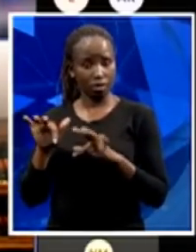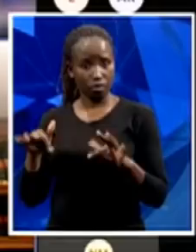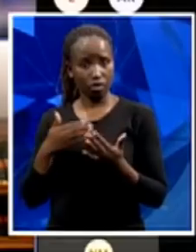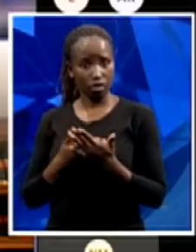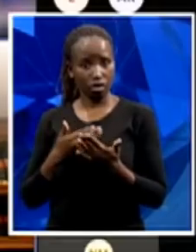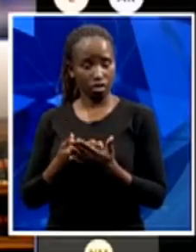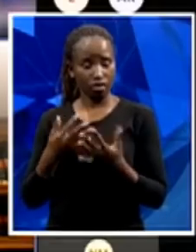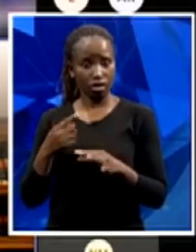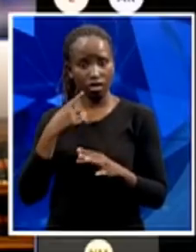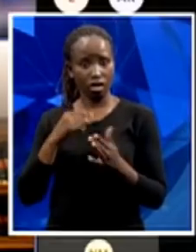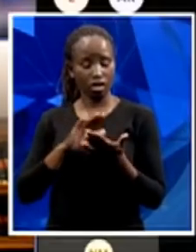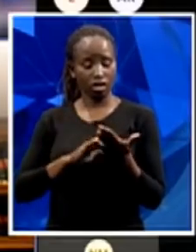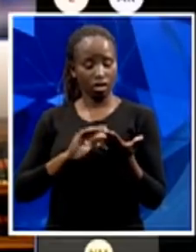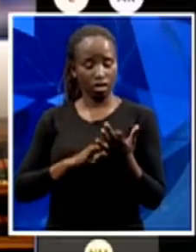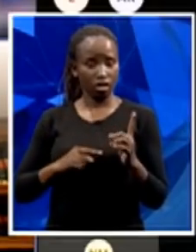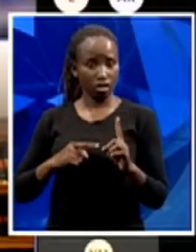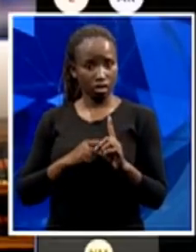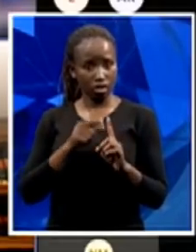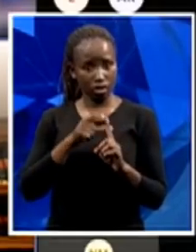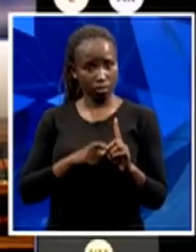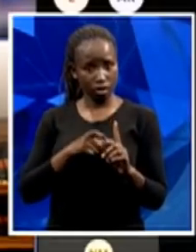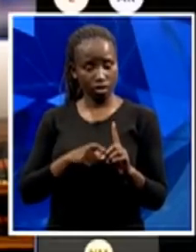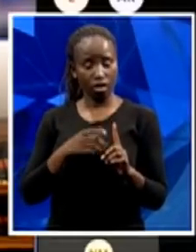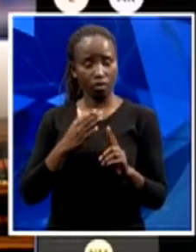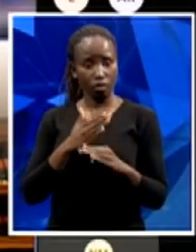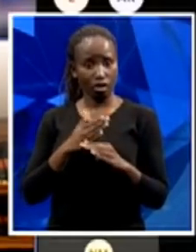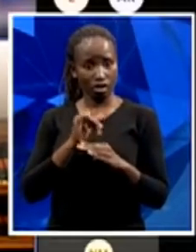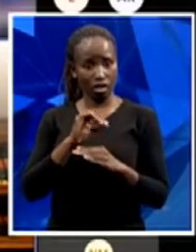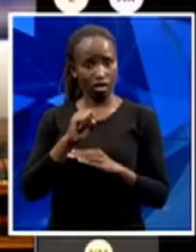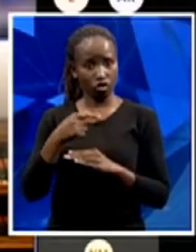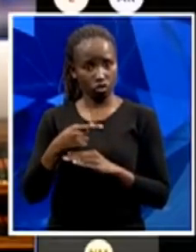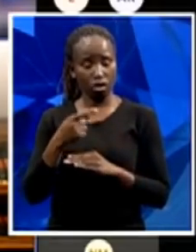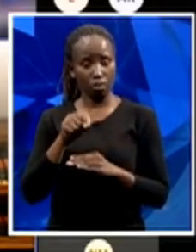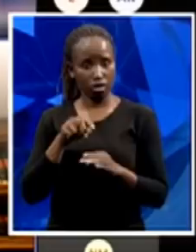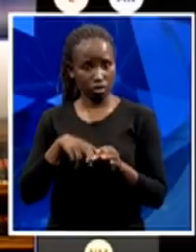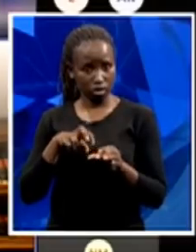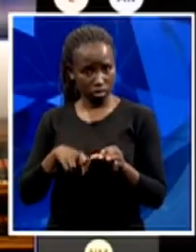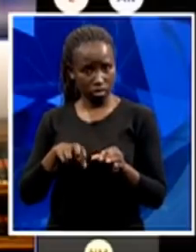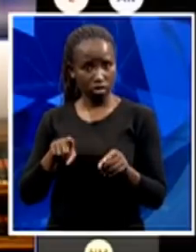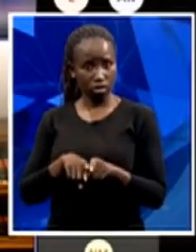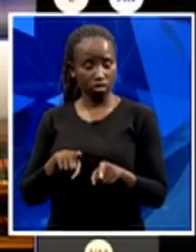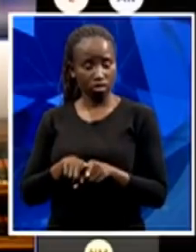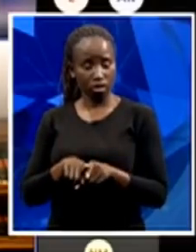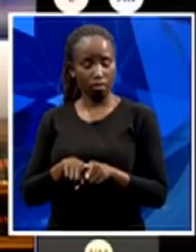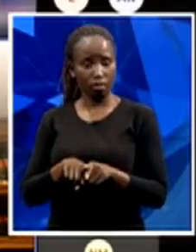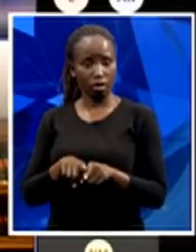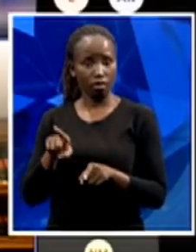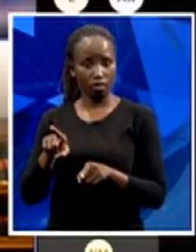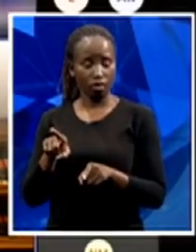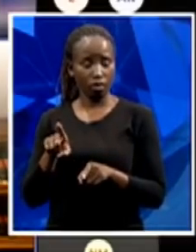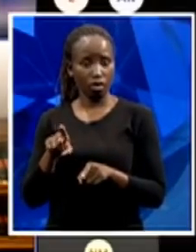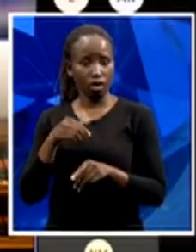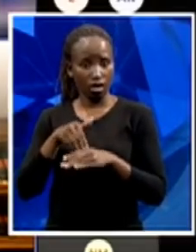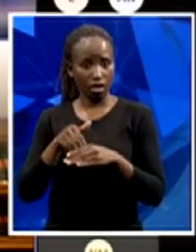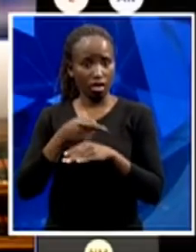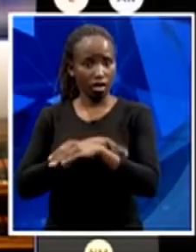his capacity as Secretary-General, and Yasmin Duarte, also known as Jessie Duarte, in a capacity as Deputy Secretary-General of the ANC, the authority